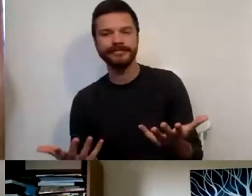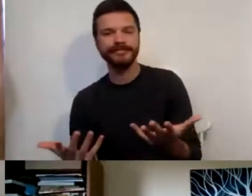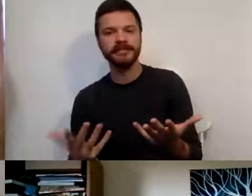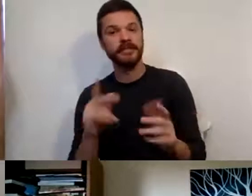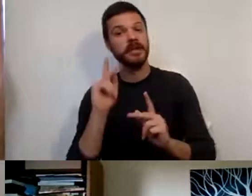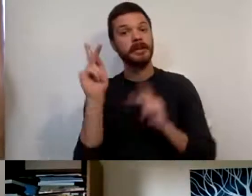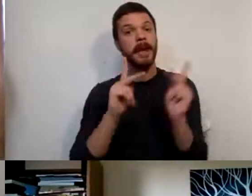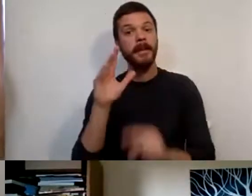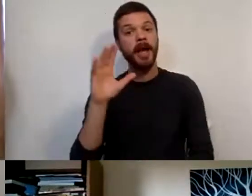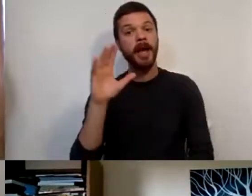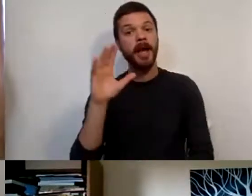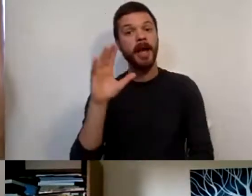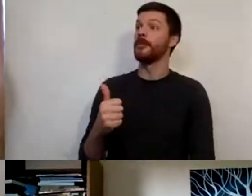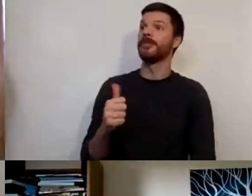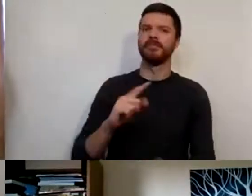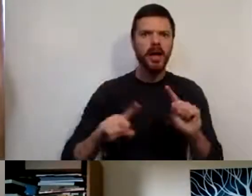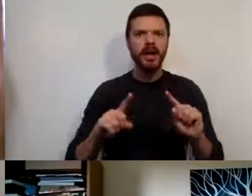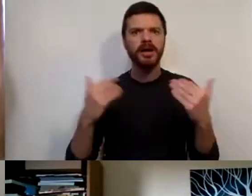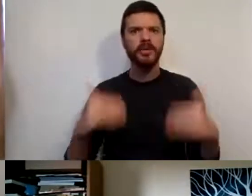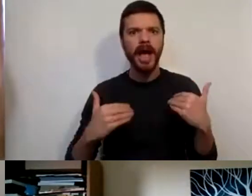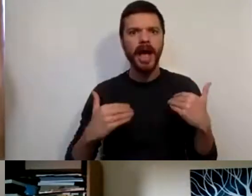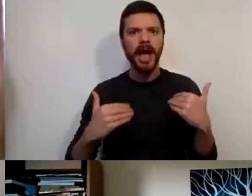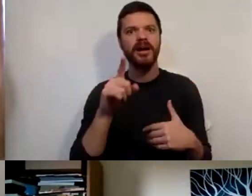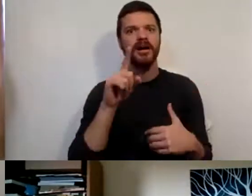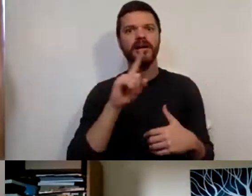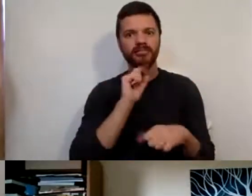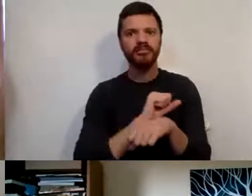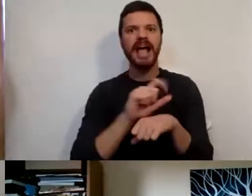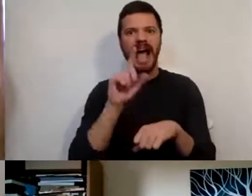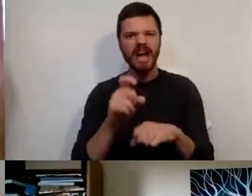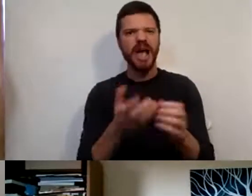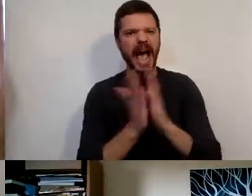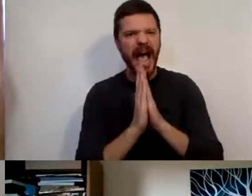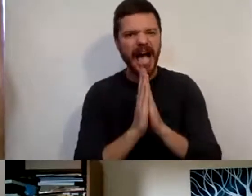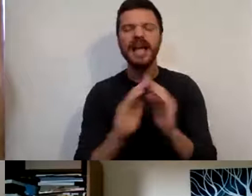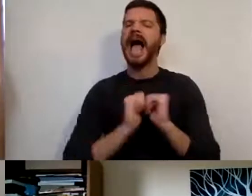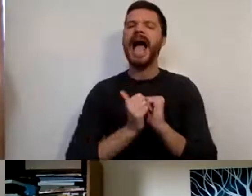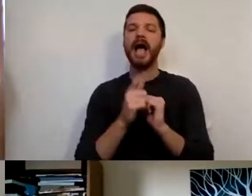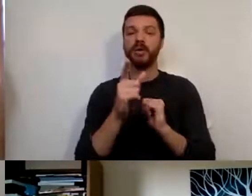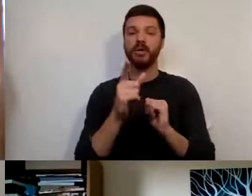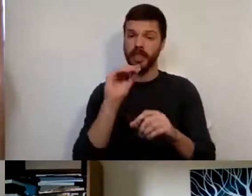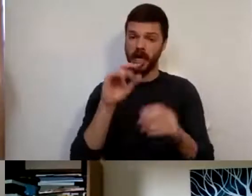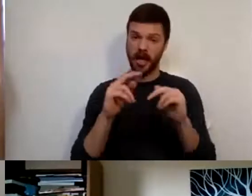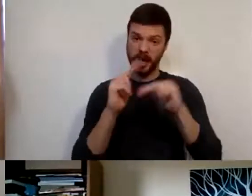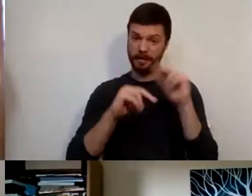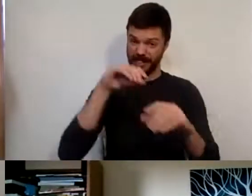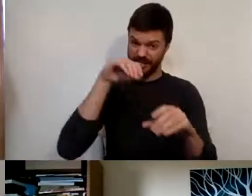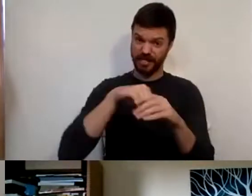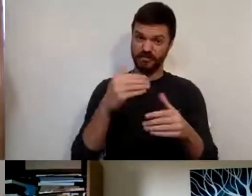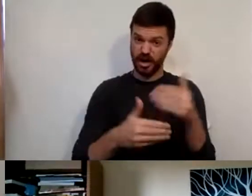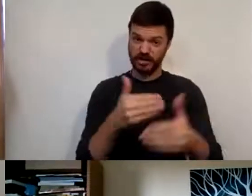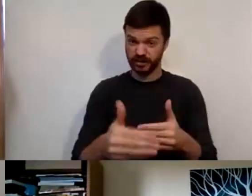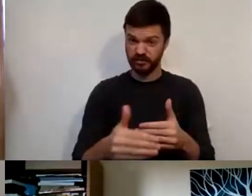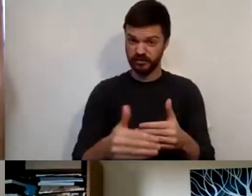assume that it's good, but wow, you had to actually ask about that. And was that built in? And then Andrew,